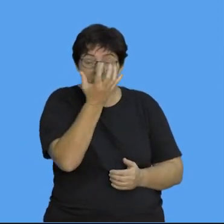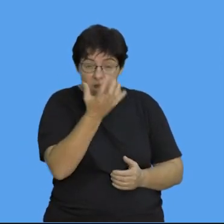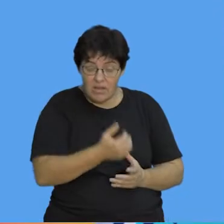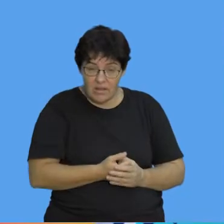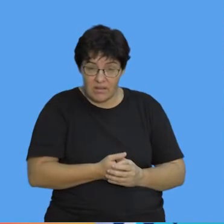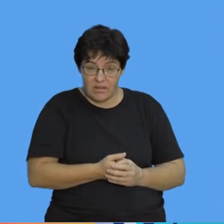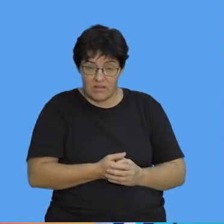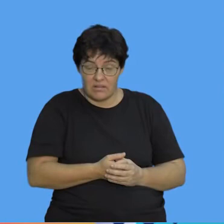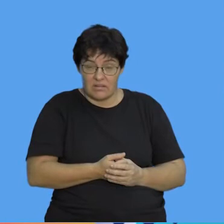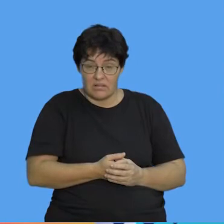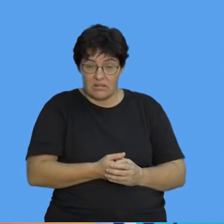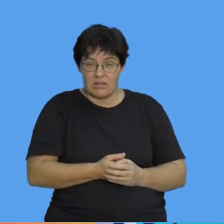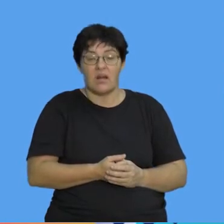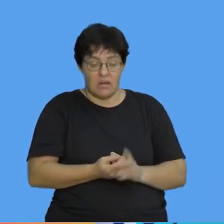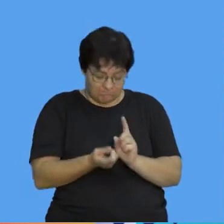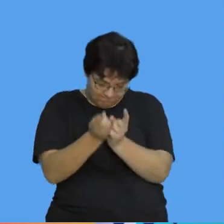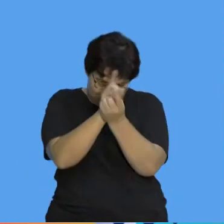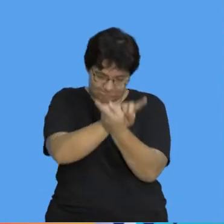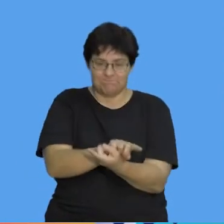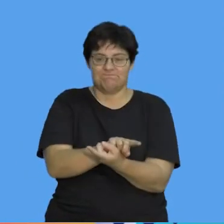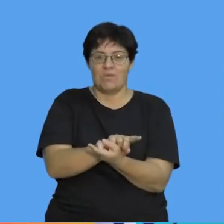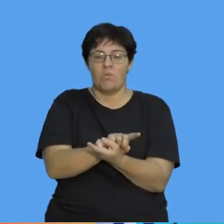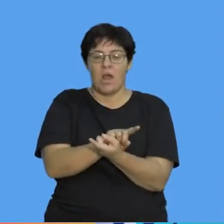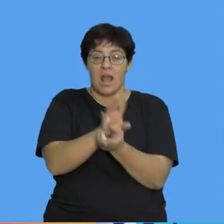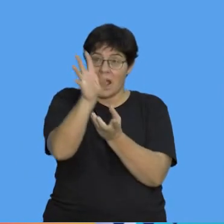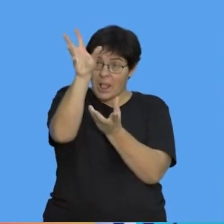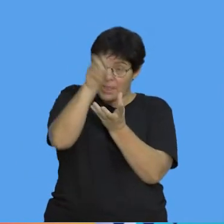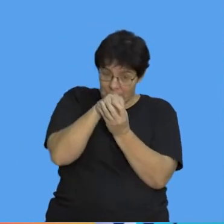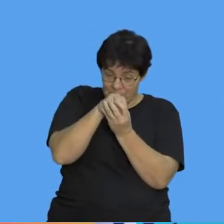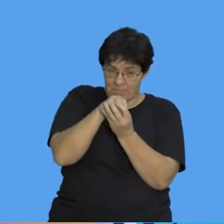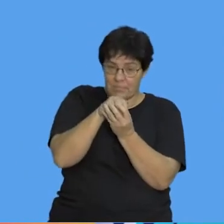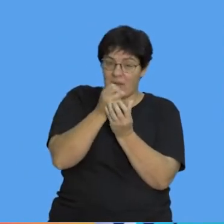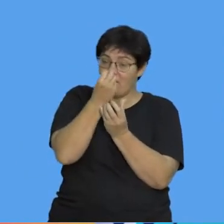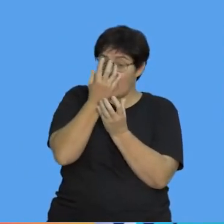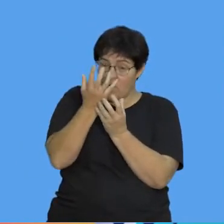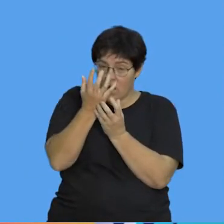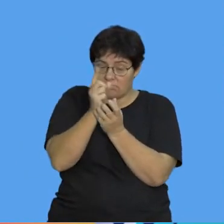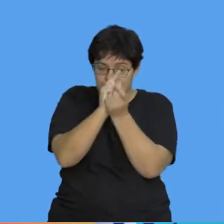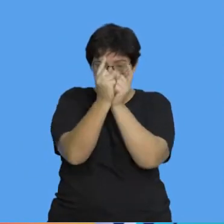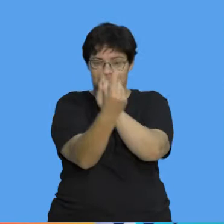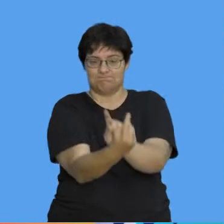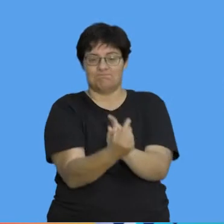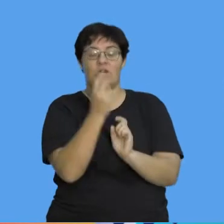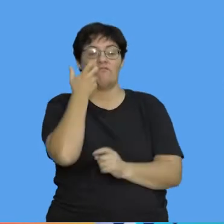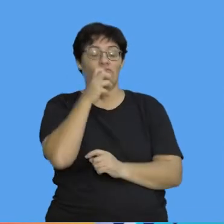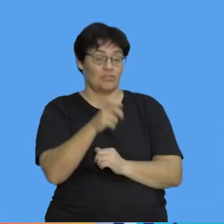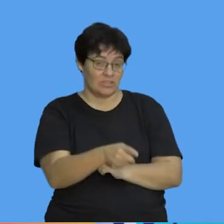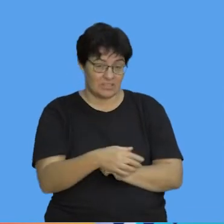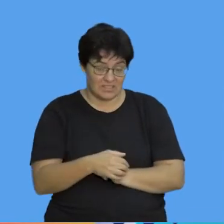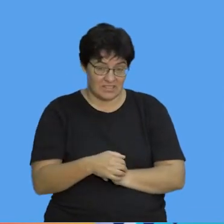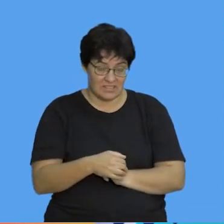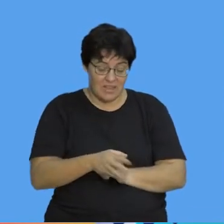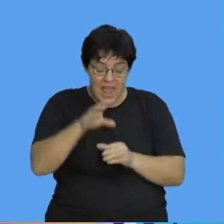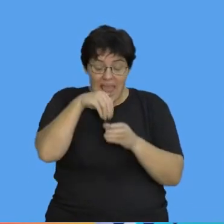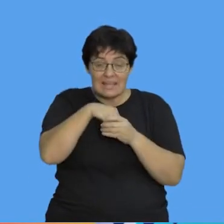flower, right, and is going to become the fruit. They're going to attract the pollinators. It becomes a fruit inside